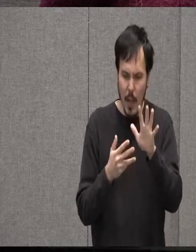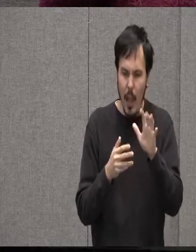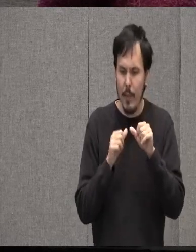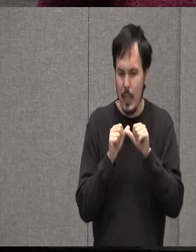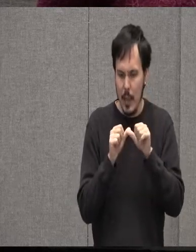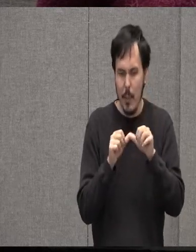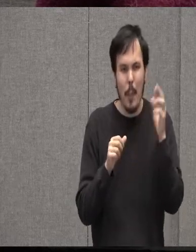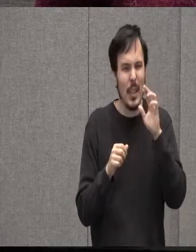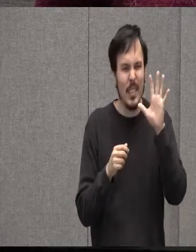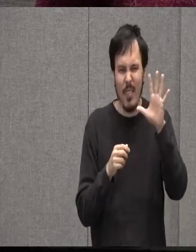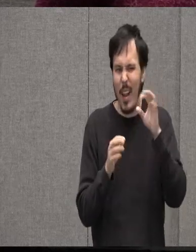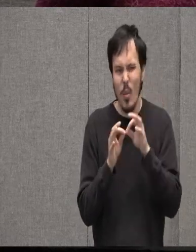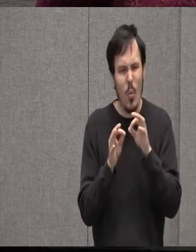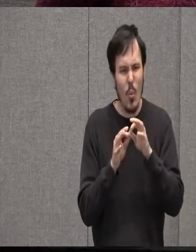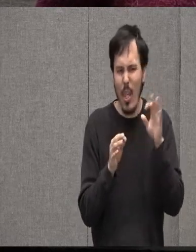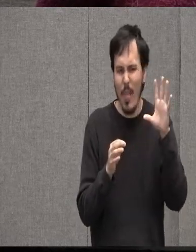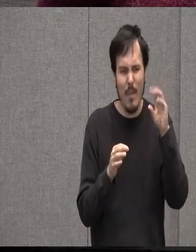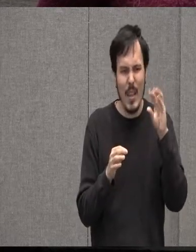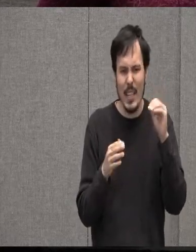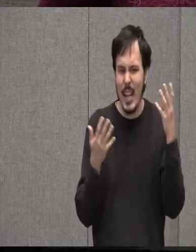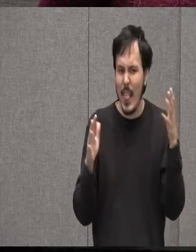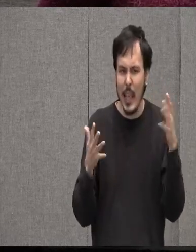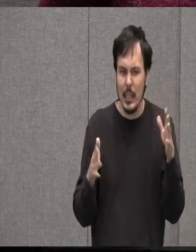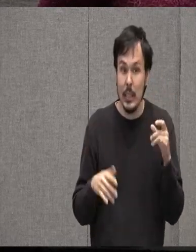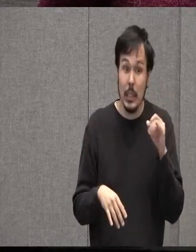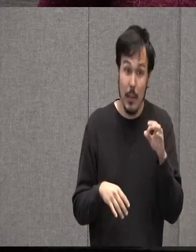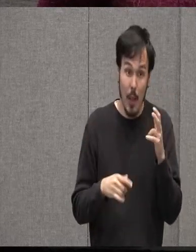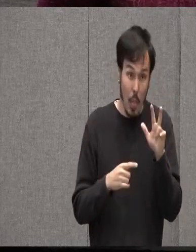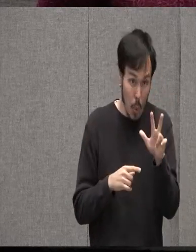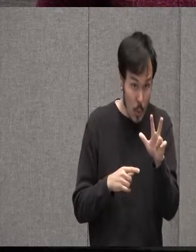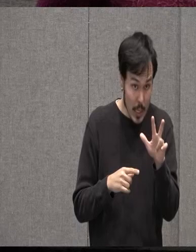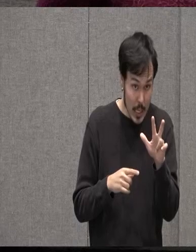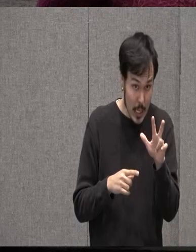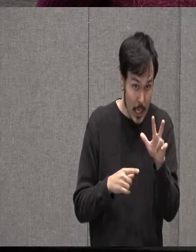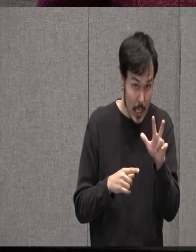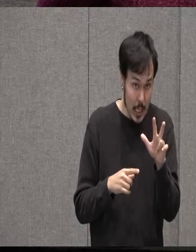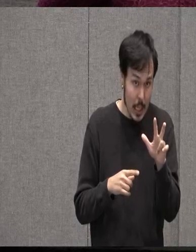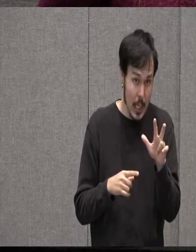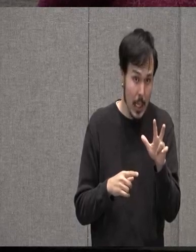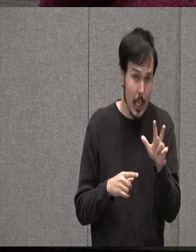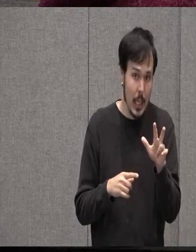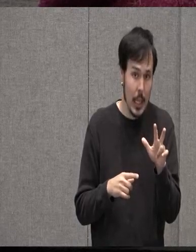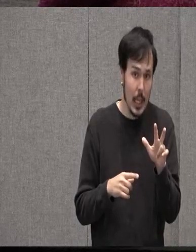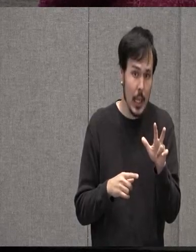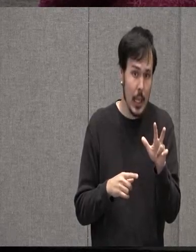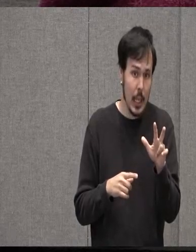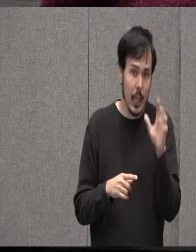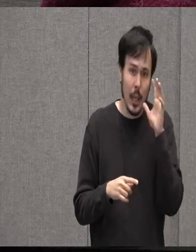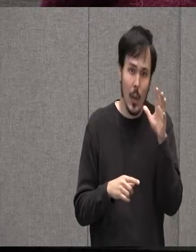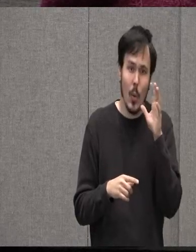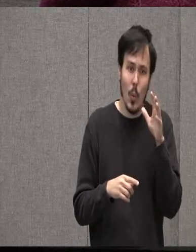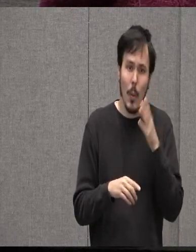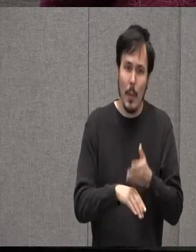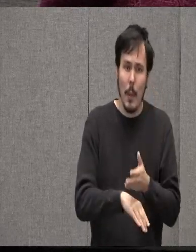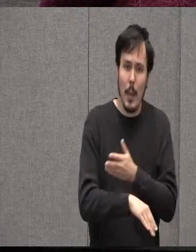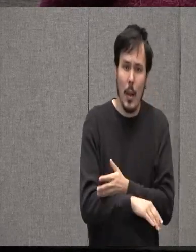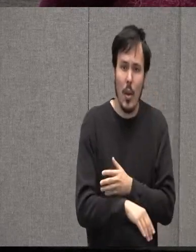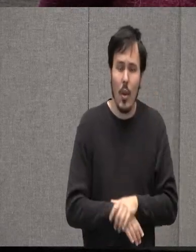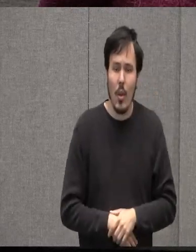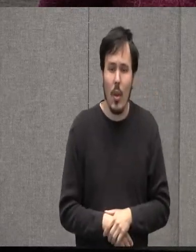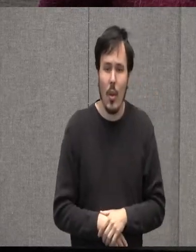150, and I had 0 points, right? Because I lost mine on my first round, right? Okay, I'm gonna roll again.